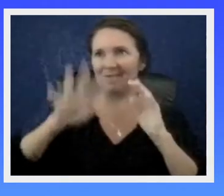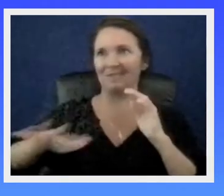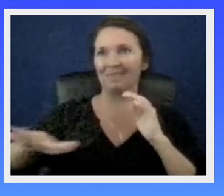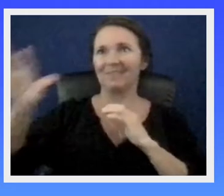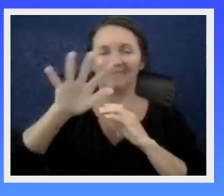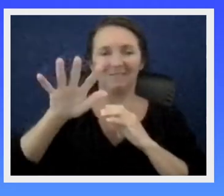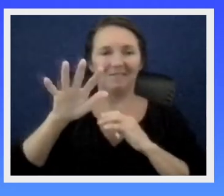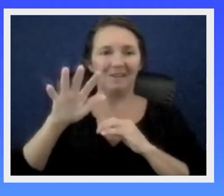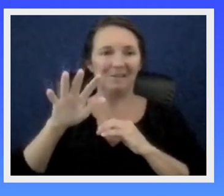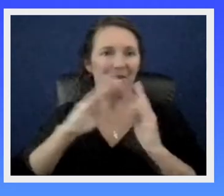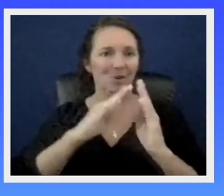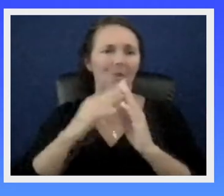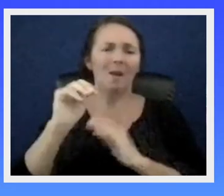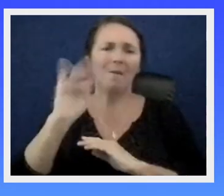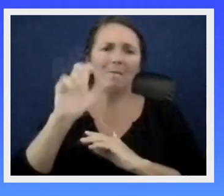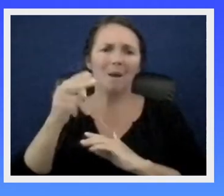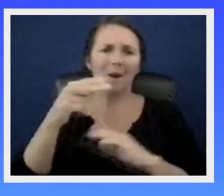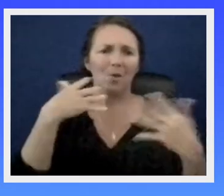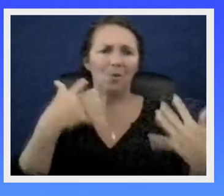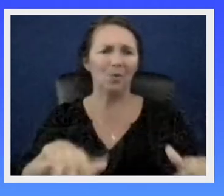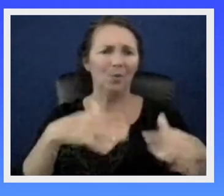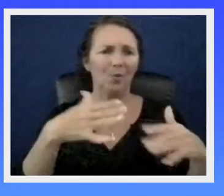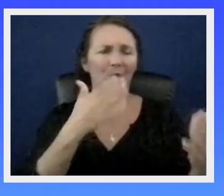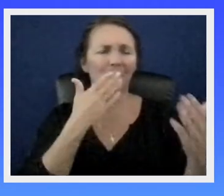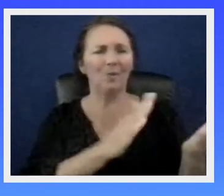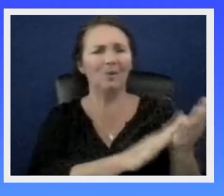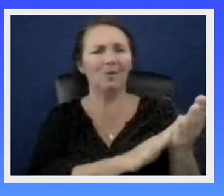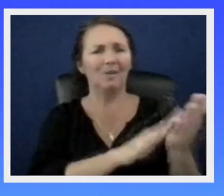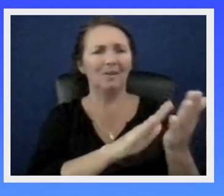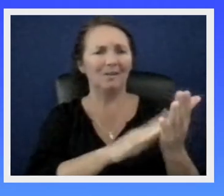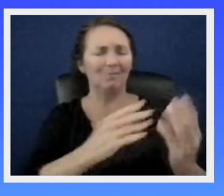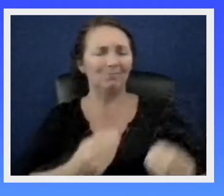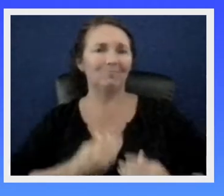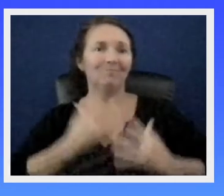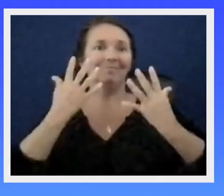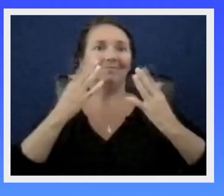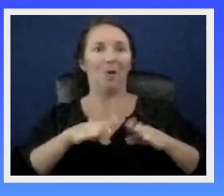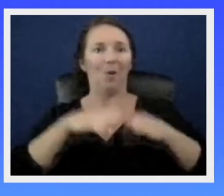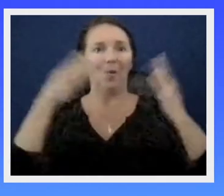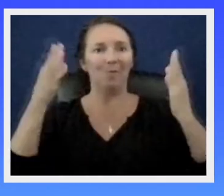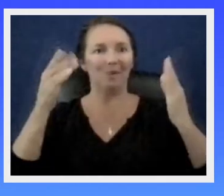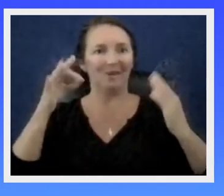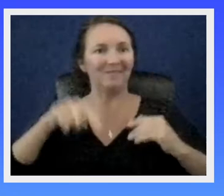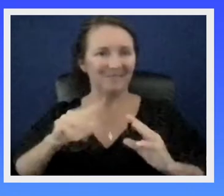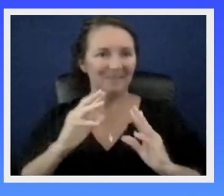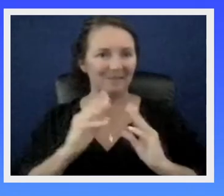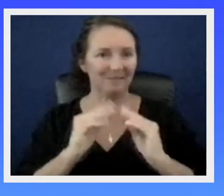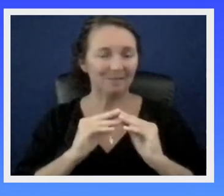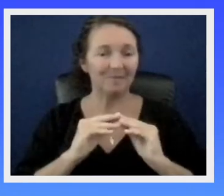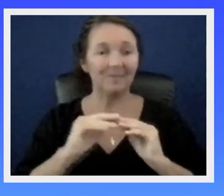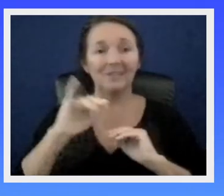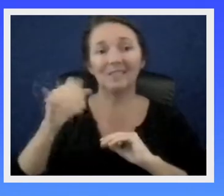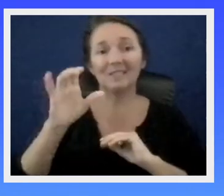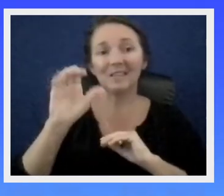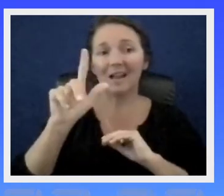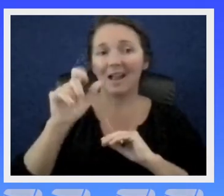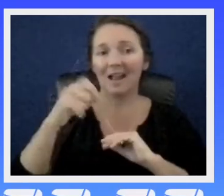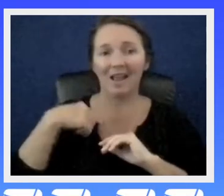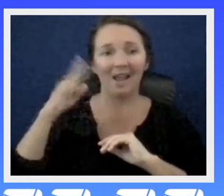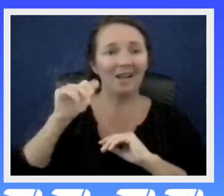the amazing, inspirational, poetic invocation. Big up to Jay Cottle. I have not heard of a